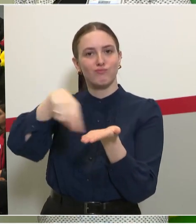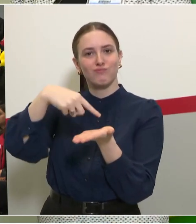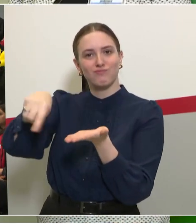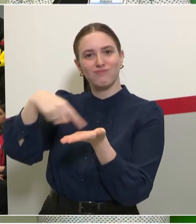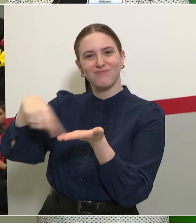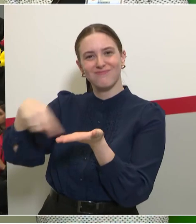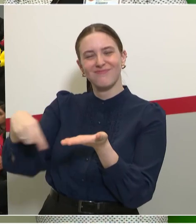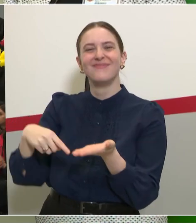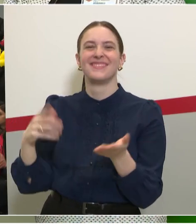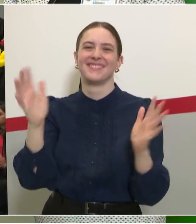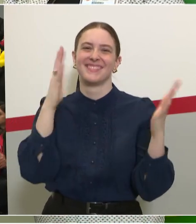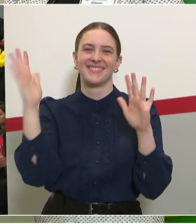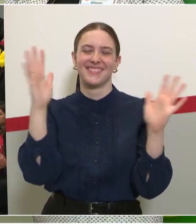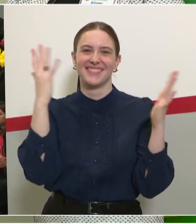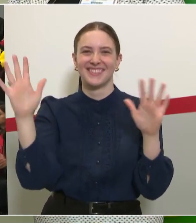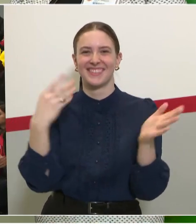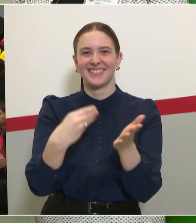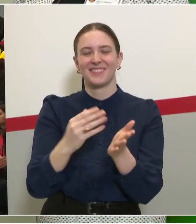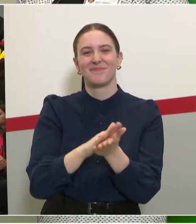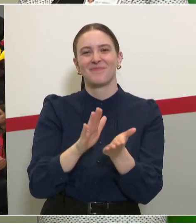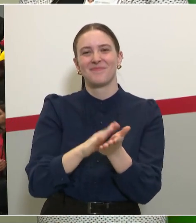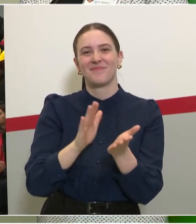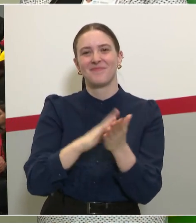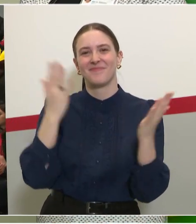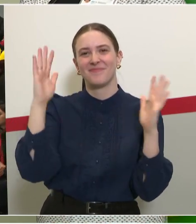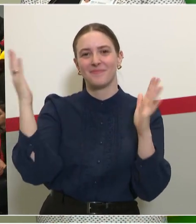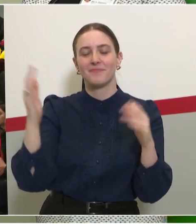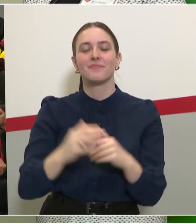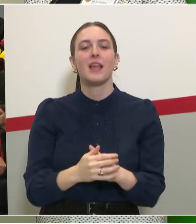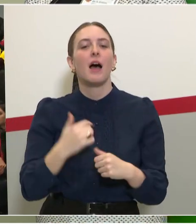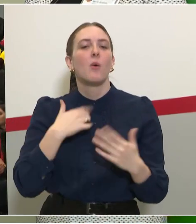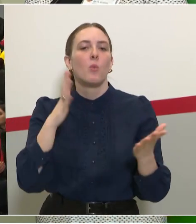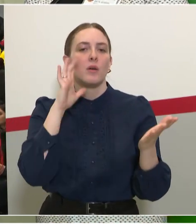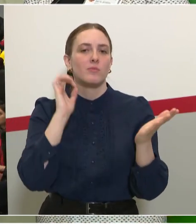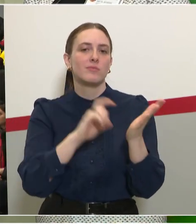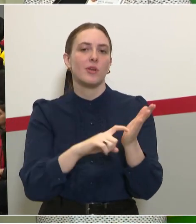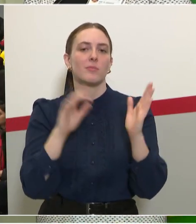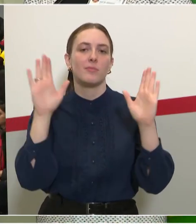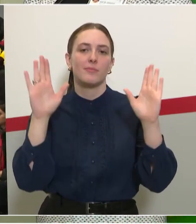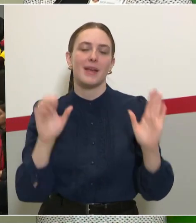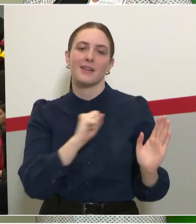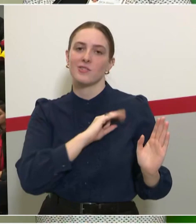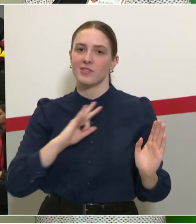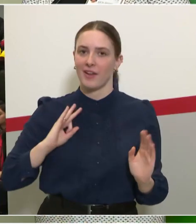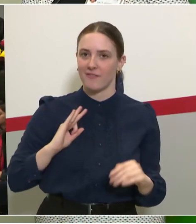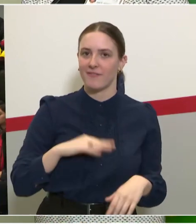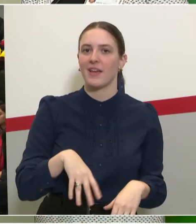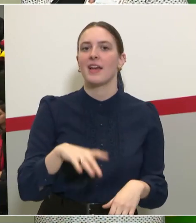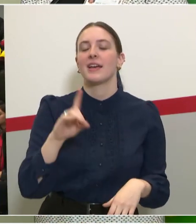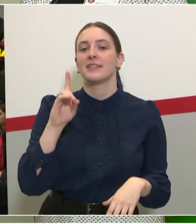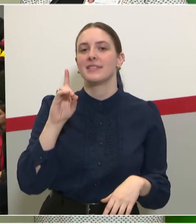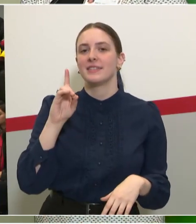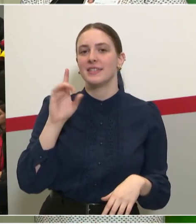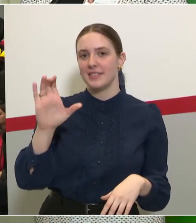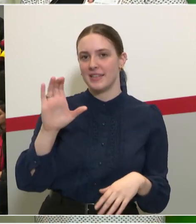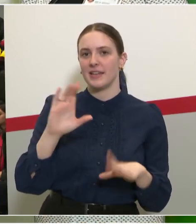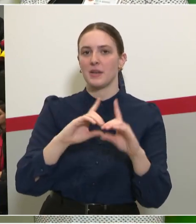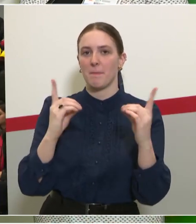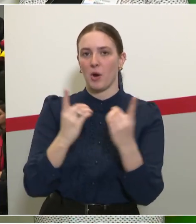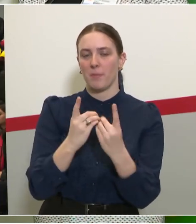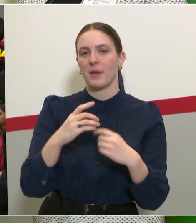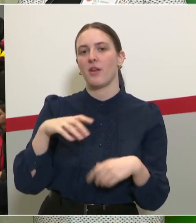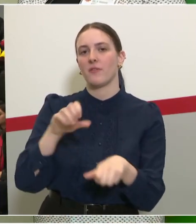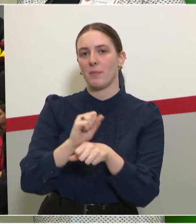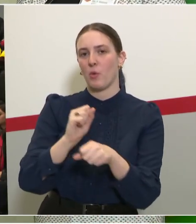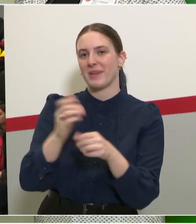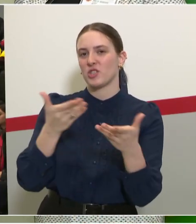thank you. So I want to acknowledge the amazing staff at the DC Department of Employment Services who make this